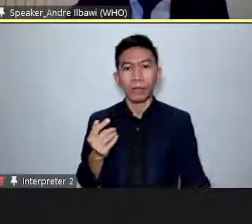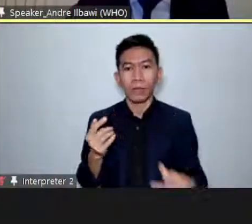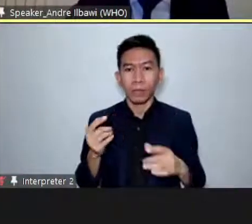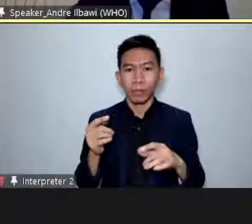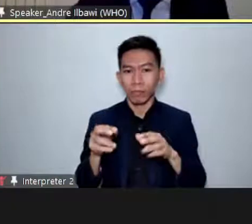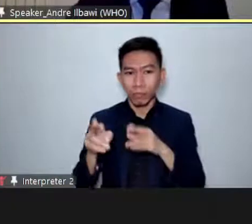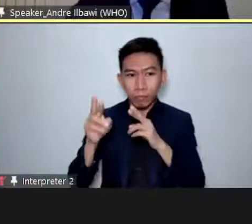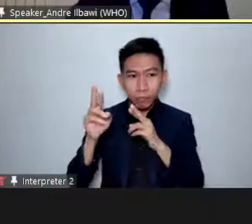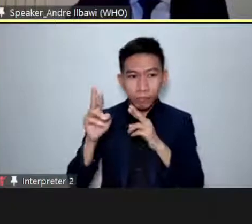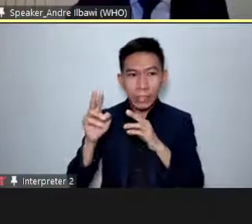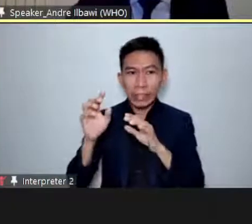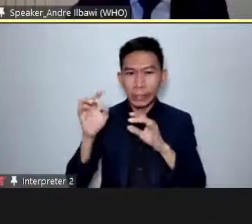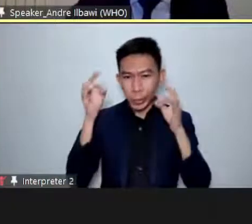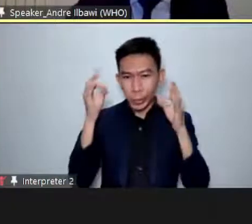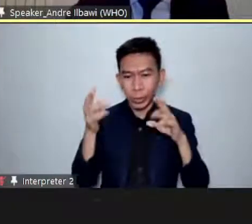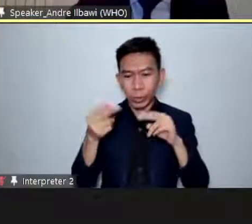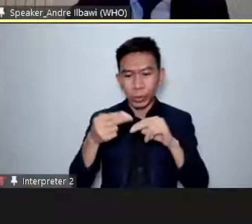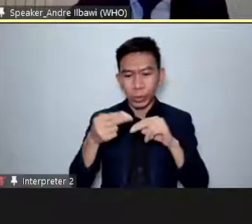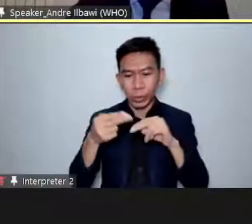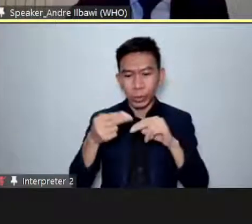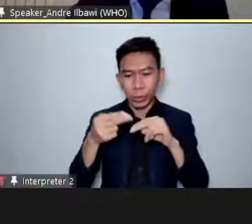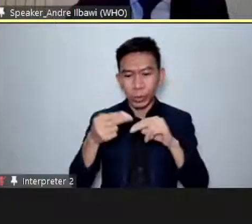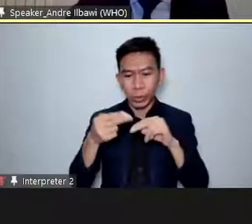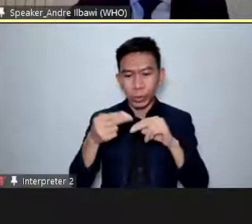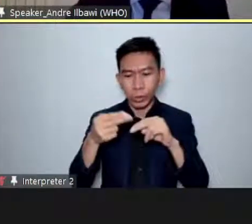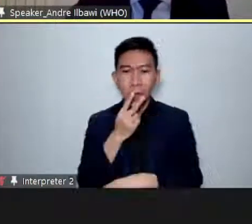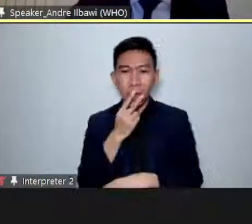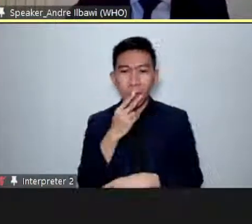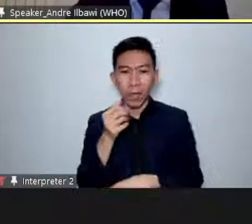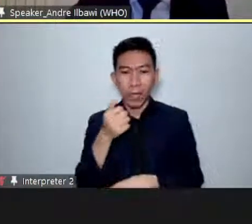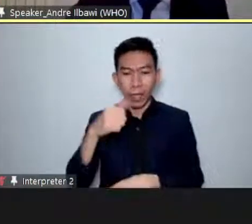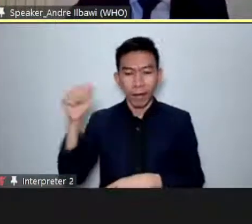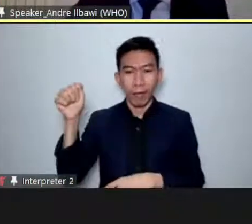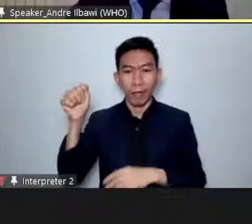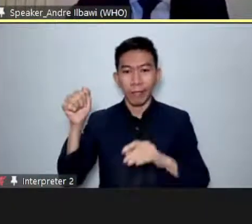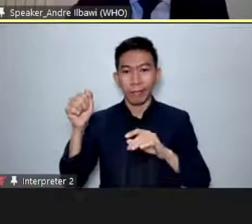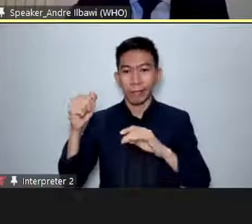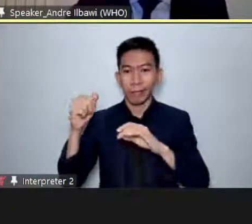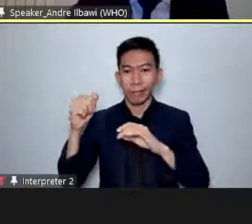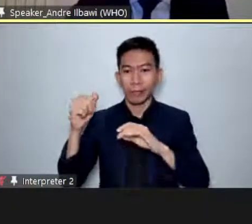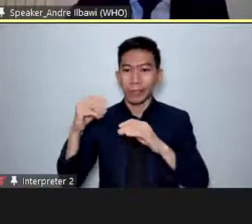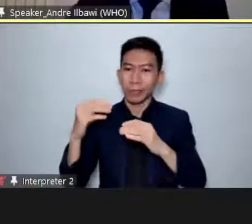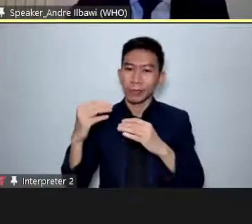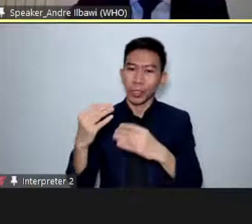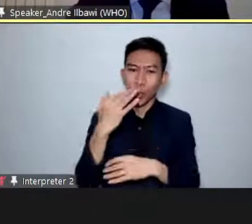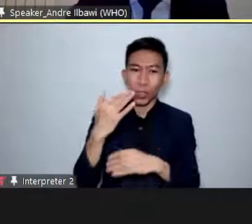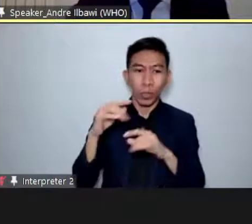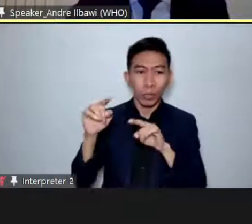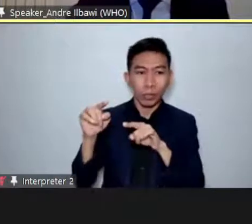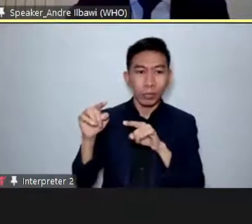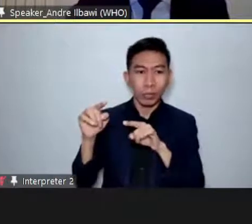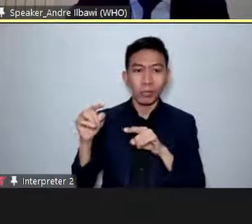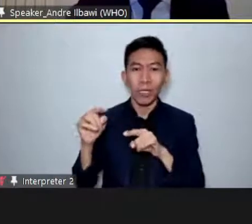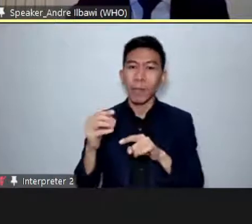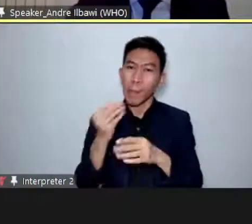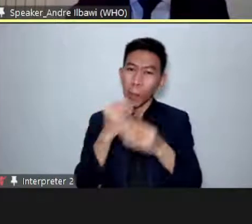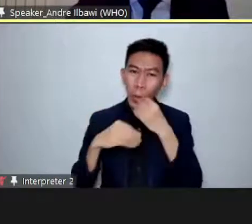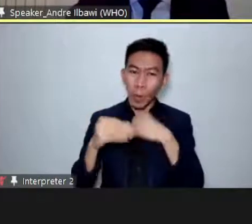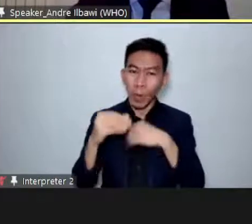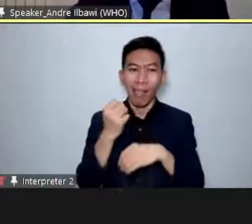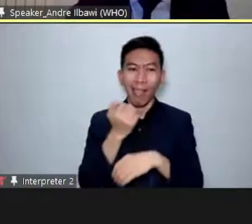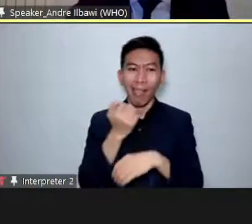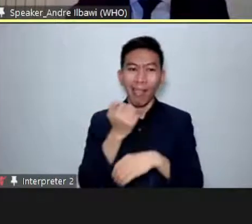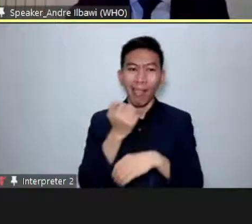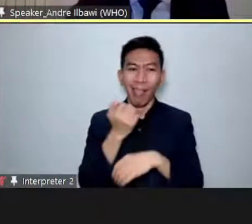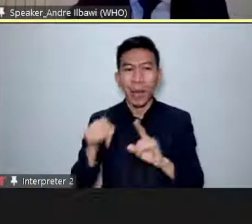such as tobacco, air pollution, unhealthy diets, alcohol use. Second is simply a byproduct of more